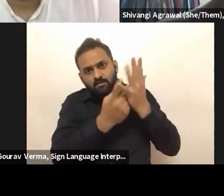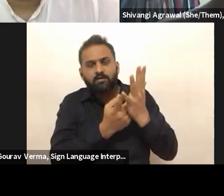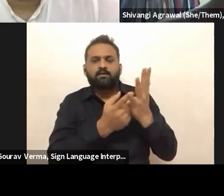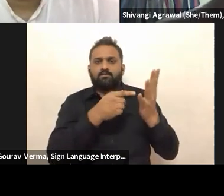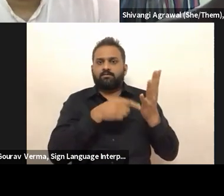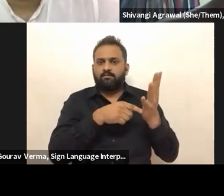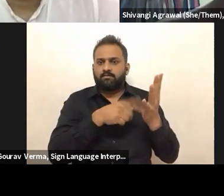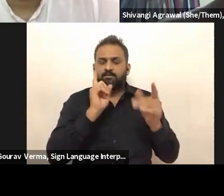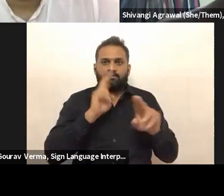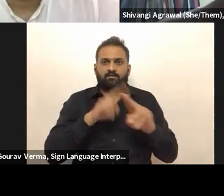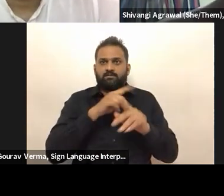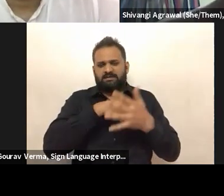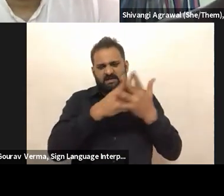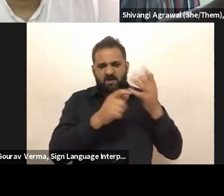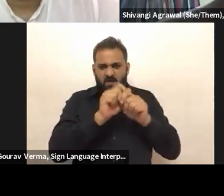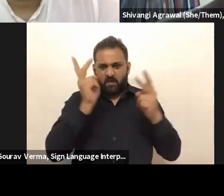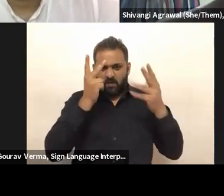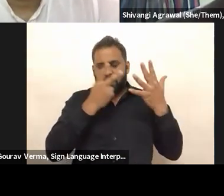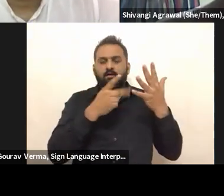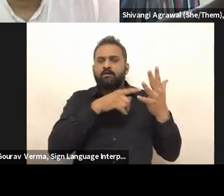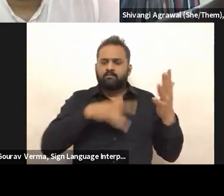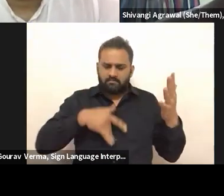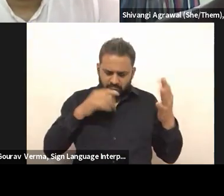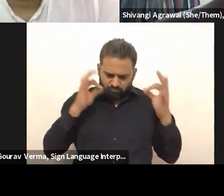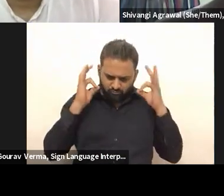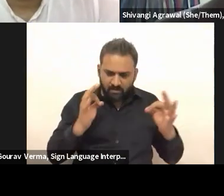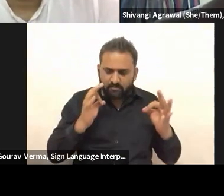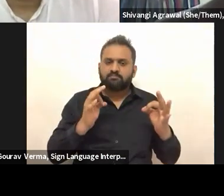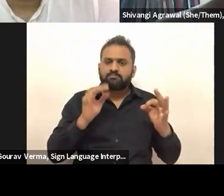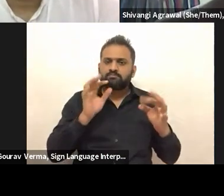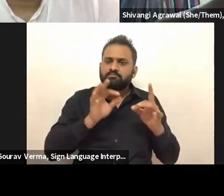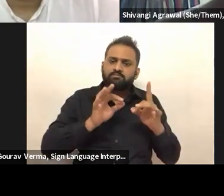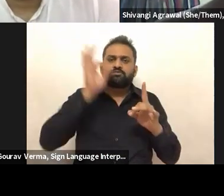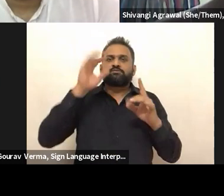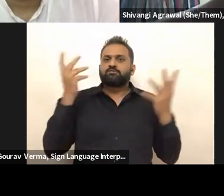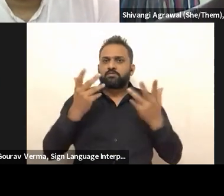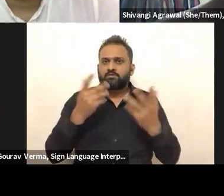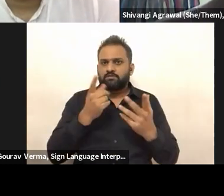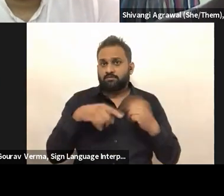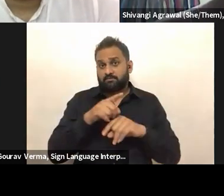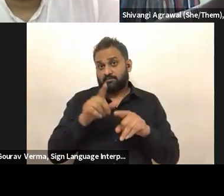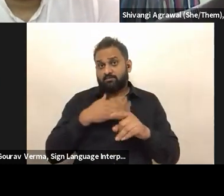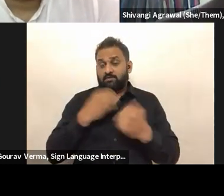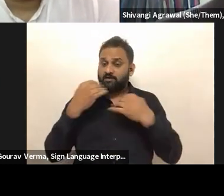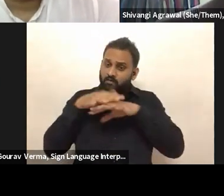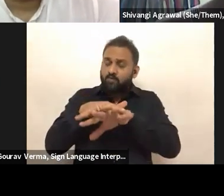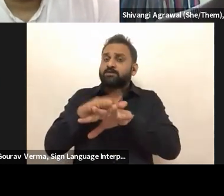you could choose one, is the most effective for what you're trying to do to promote inclusion and greater